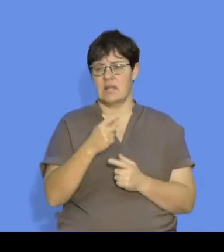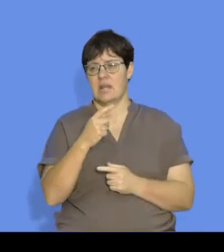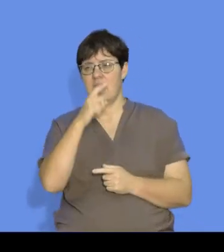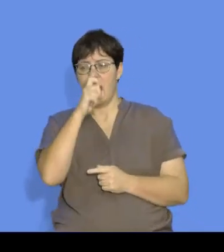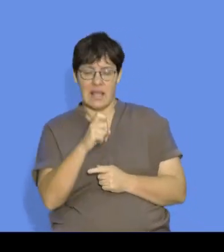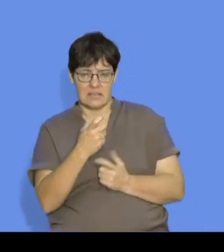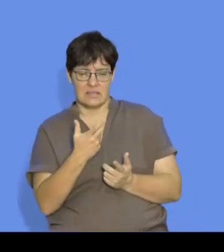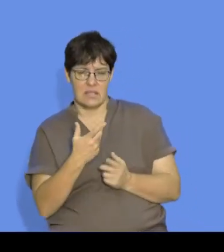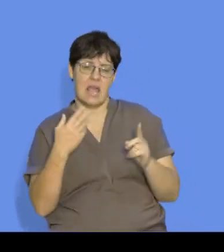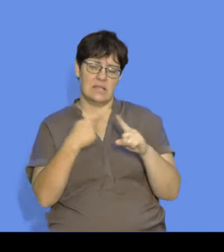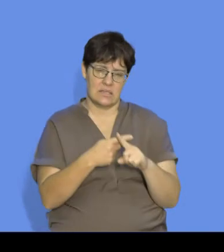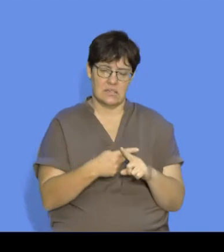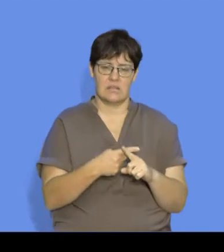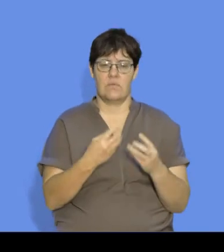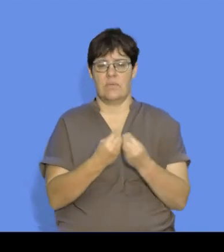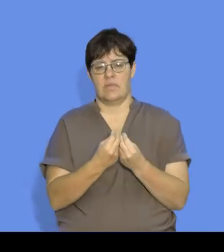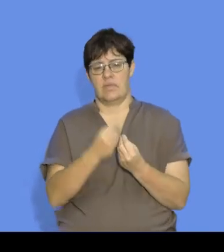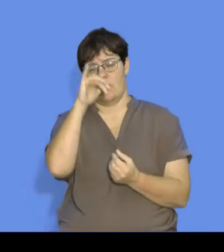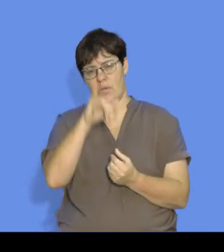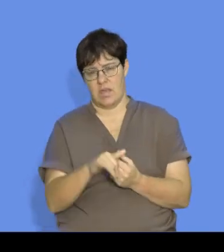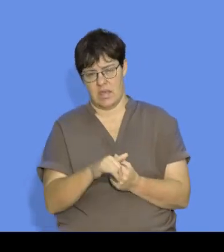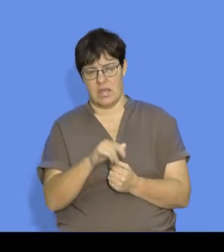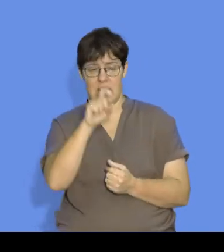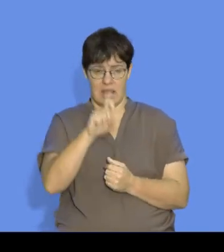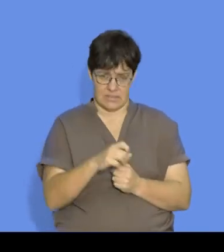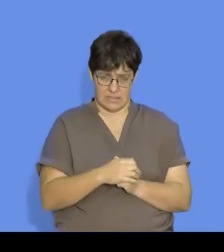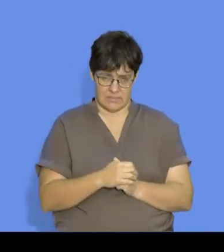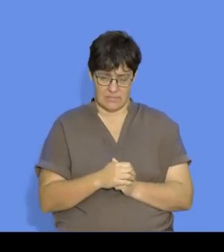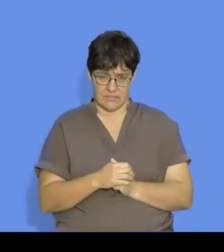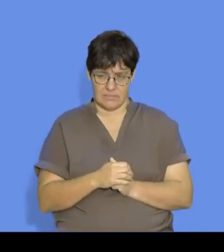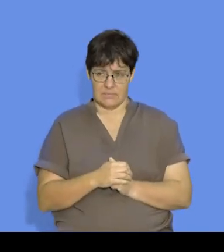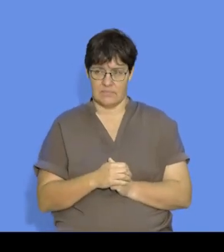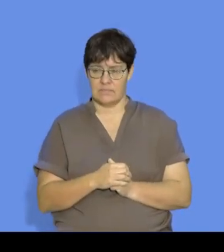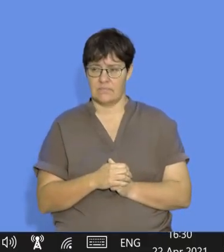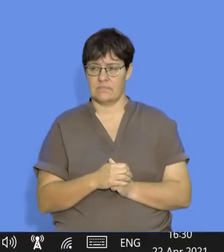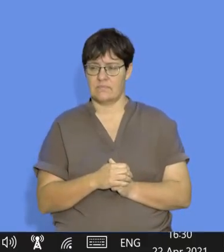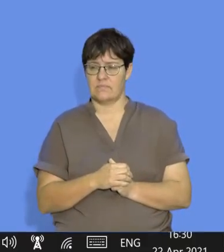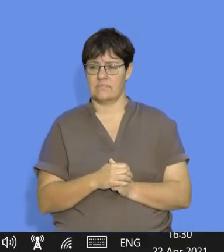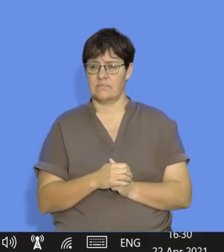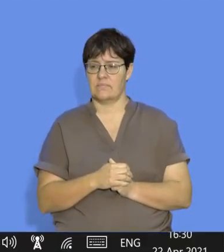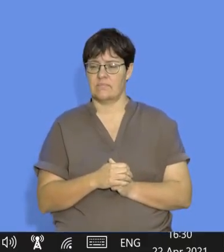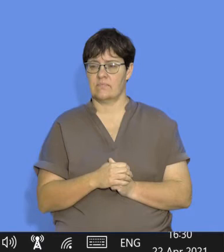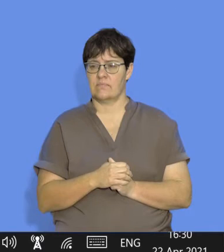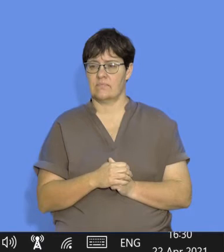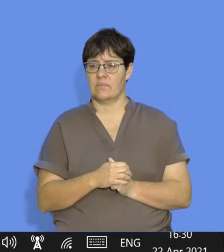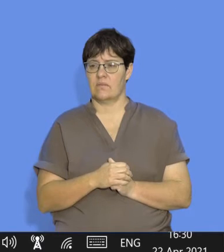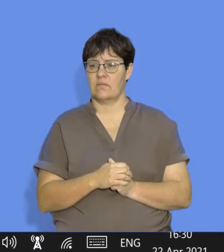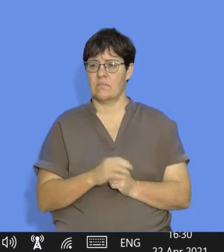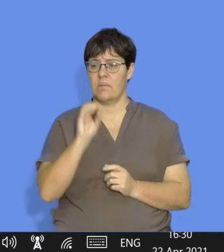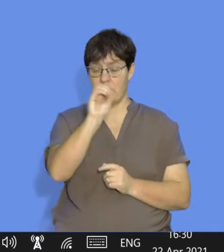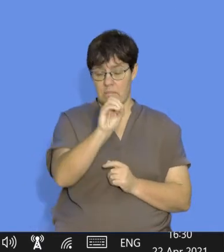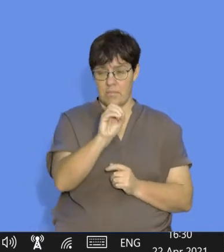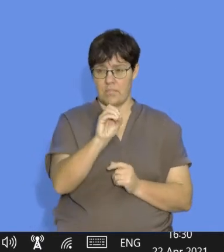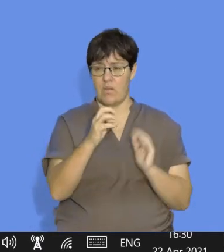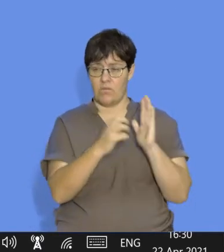the intercepts with the y and the x-axis, I mean. So going back here, for me